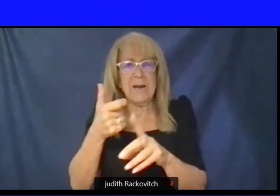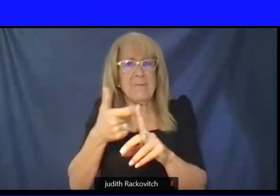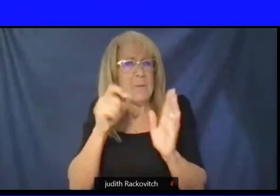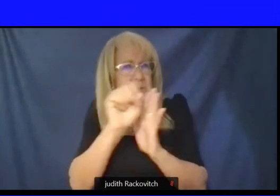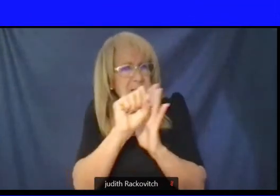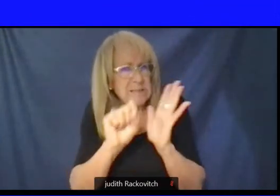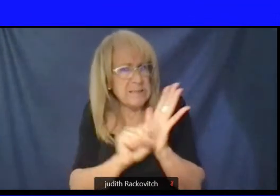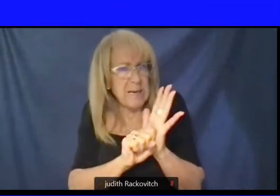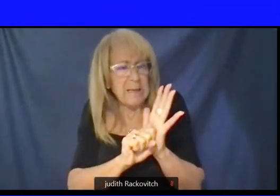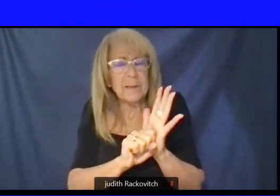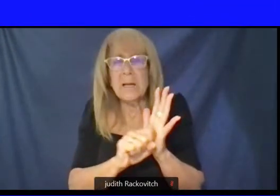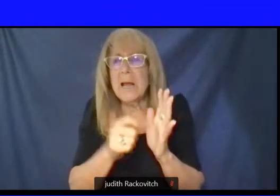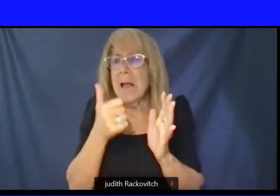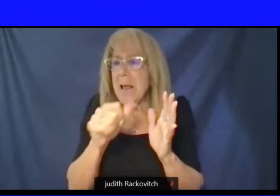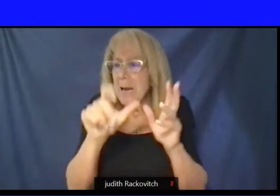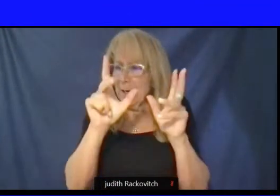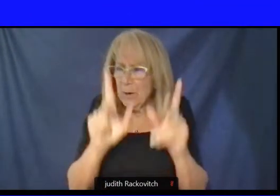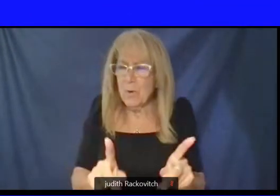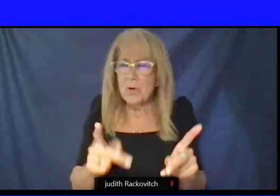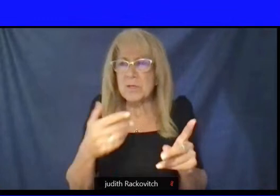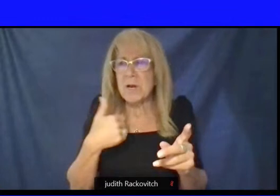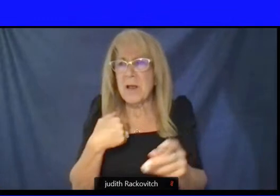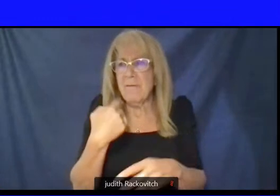400 patients